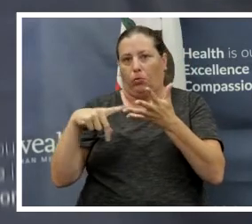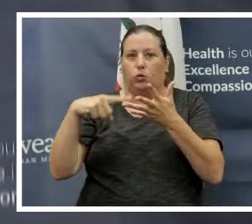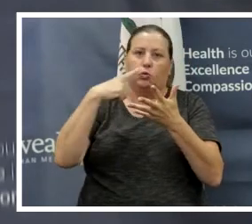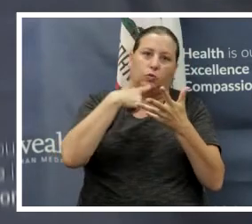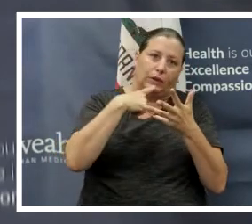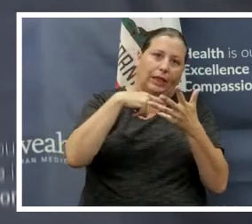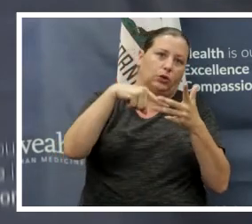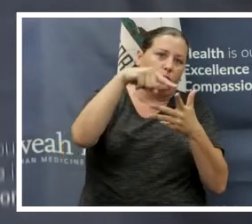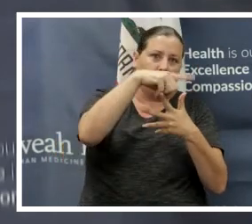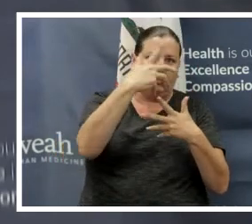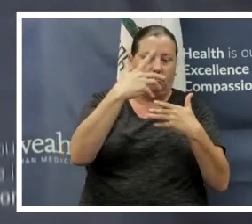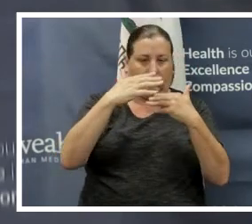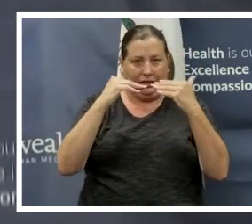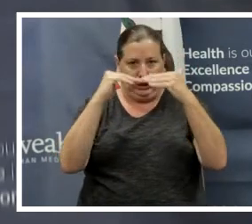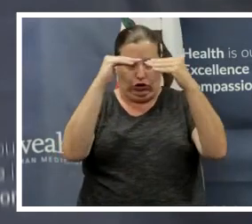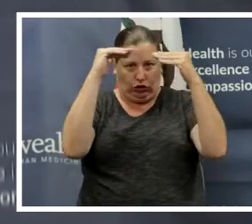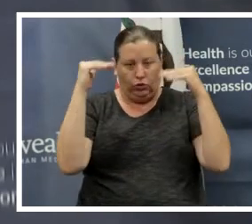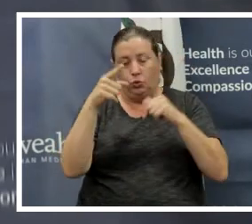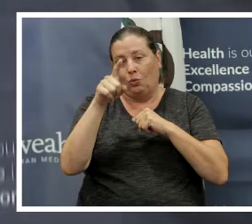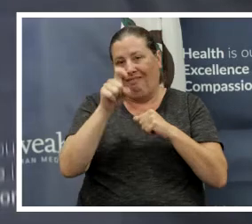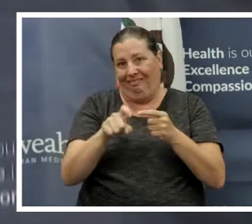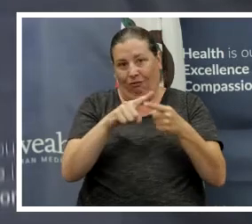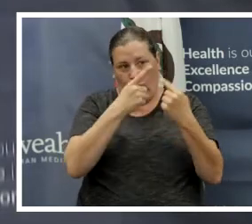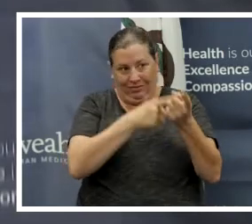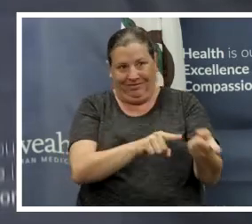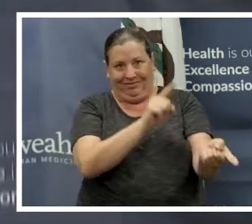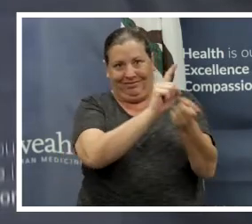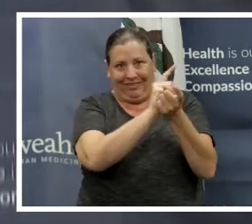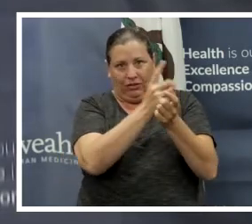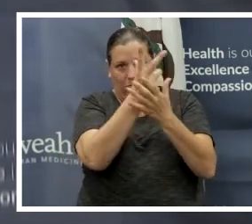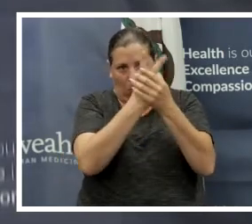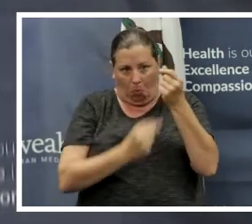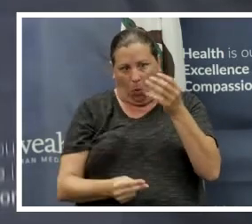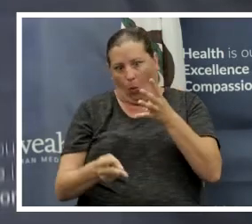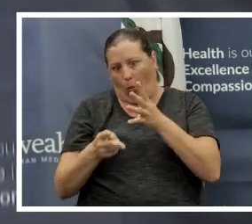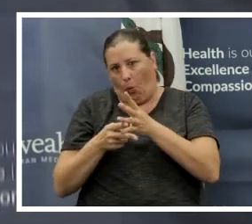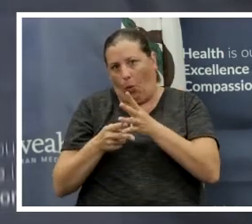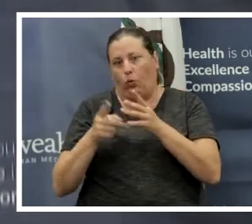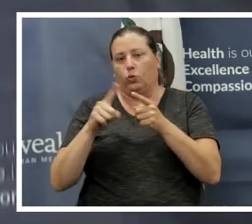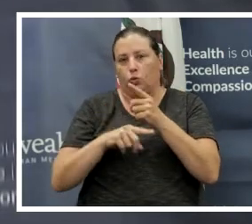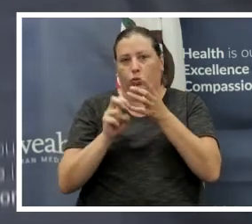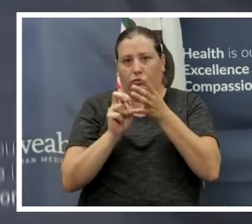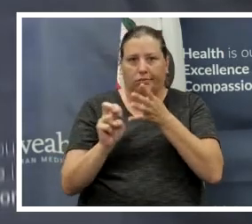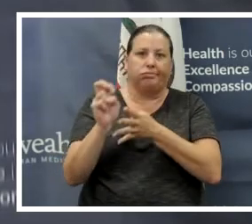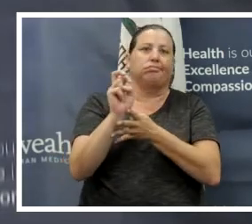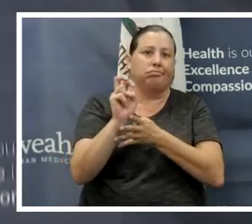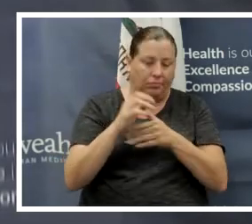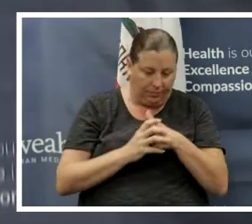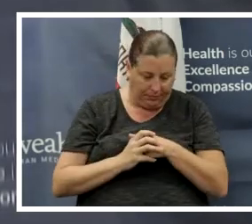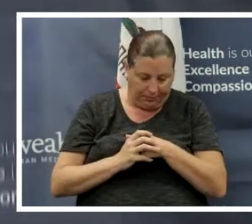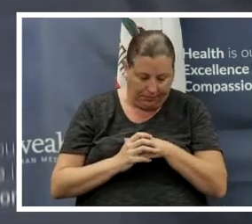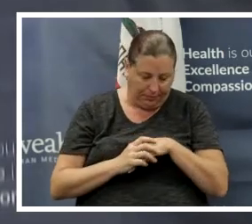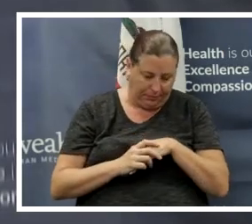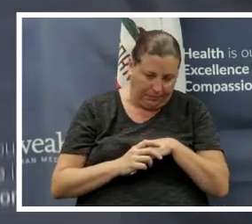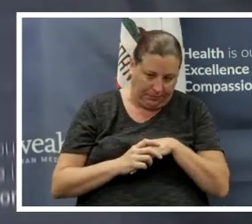And you actually have to satisfy both measures to move out. So right now, as of